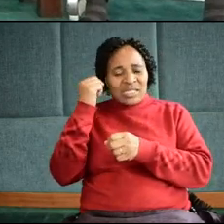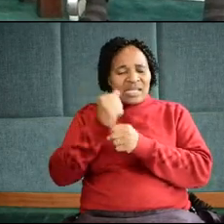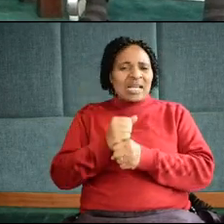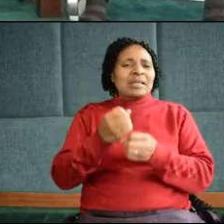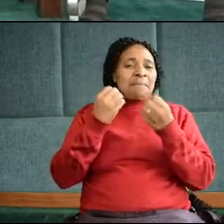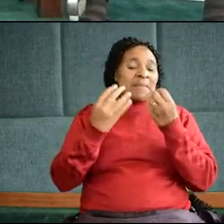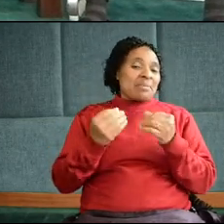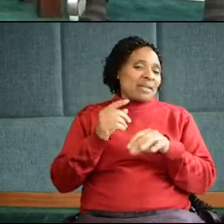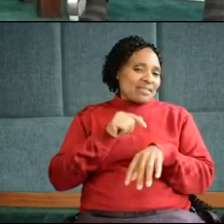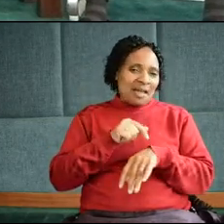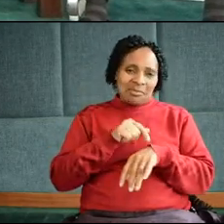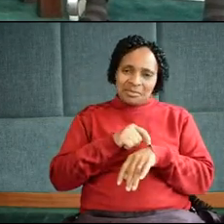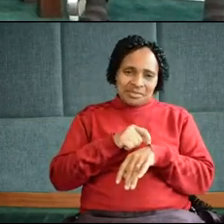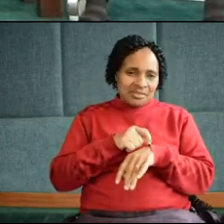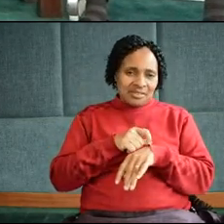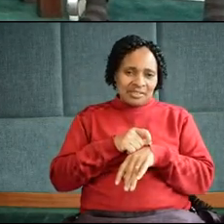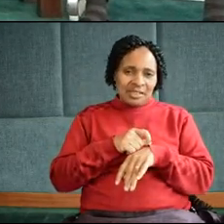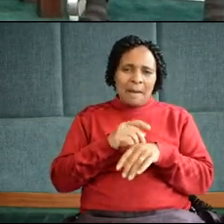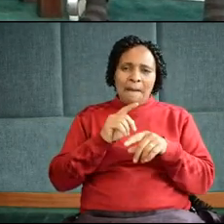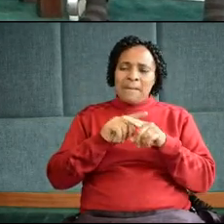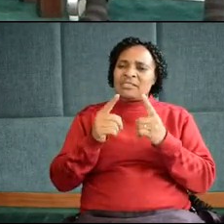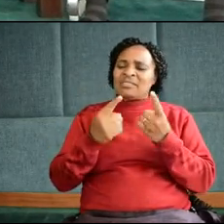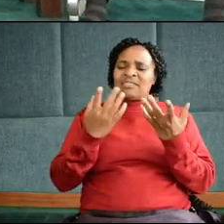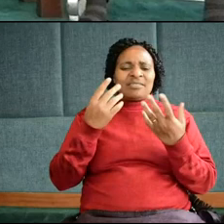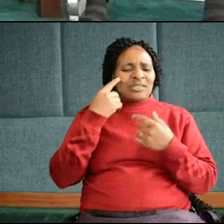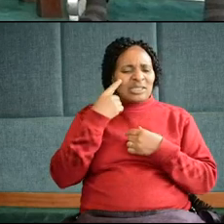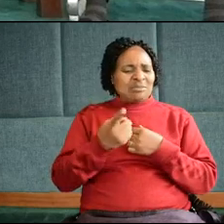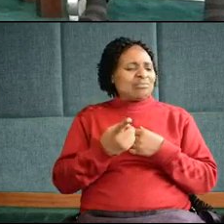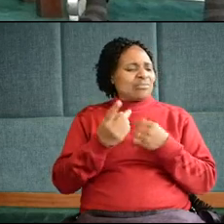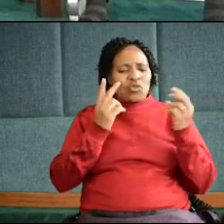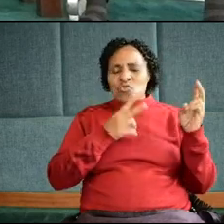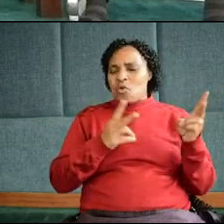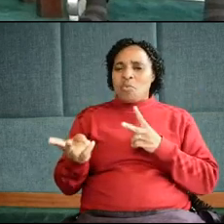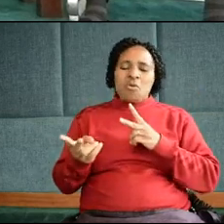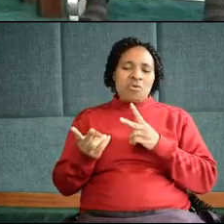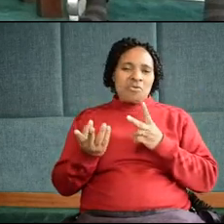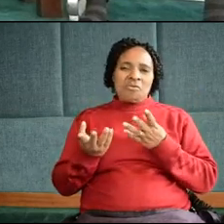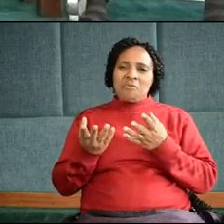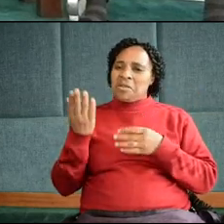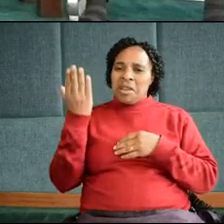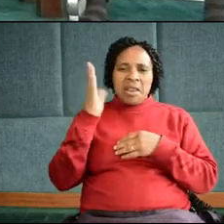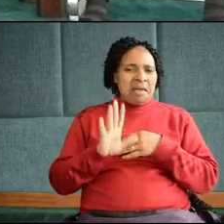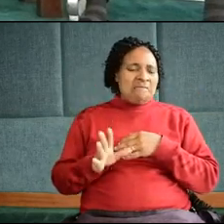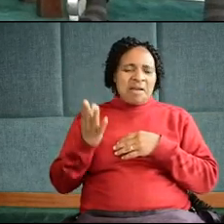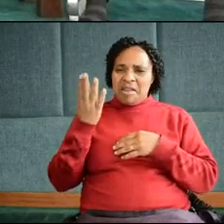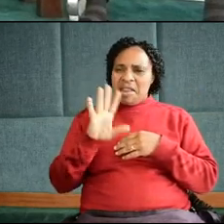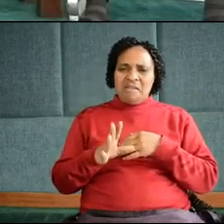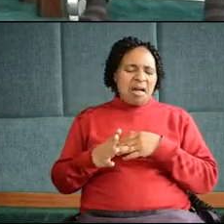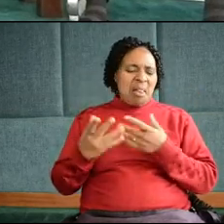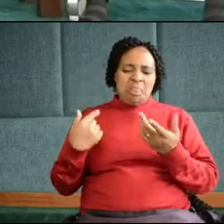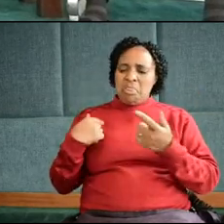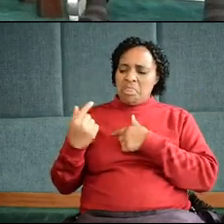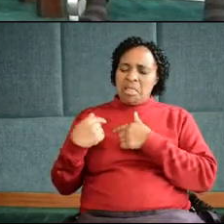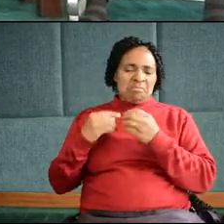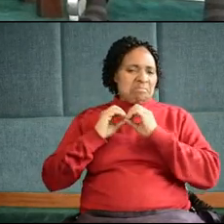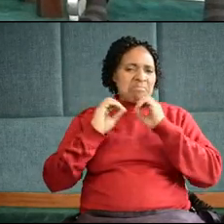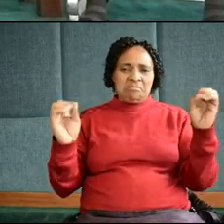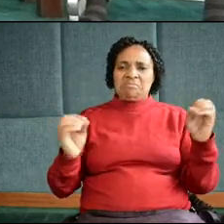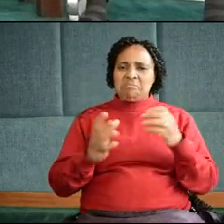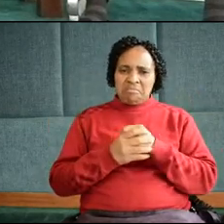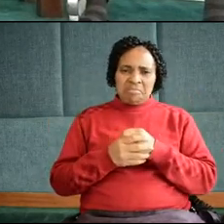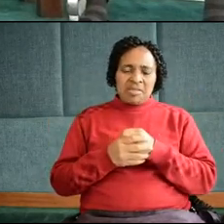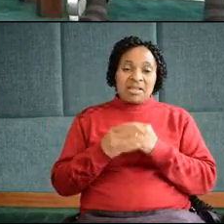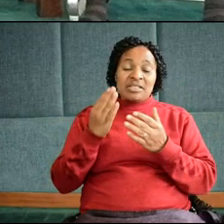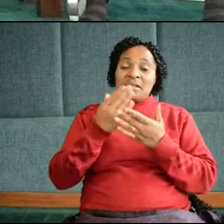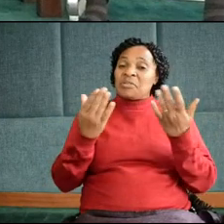many times that it was something normal for him. So it never bothered him that he did something